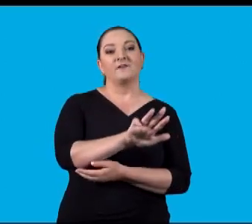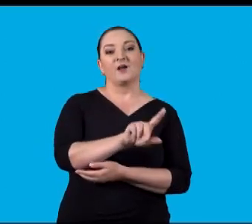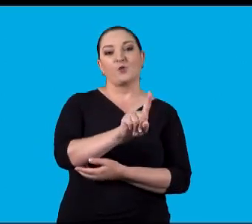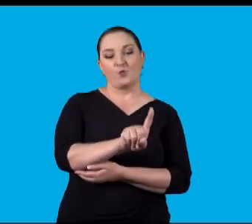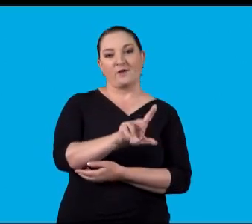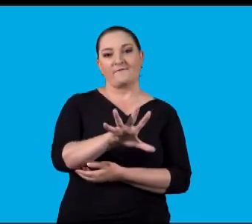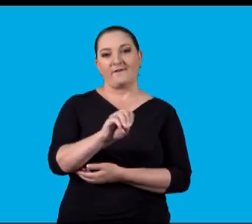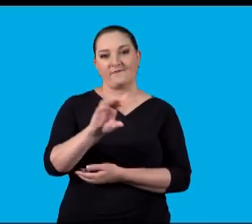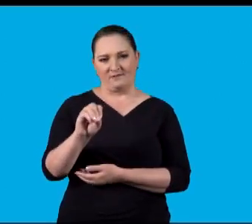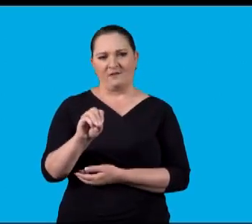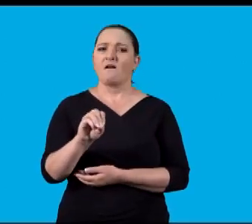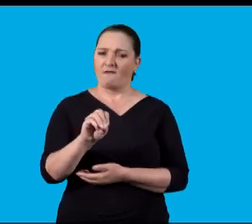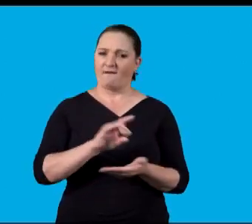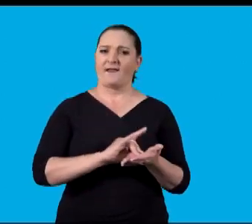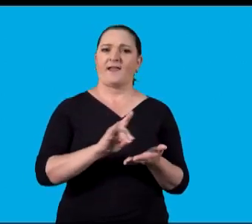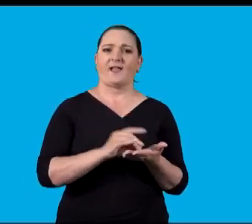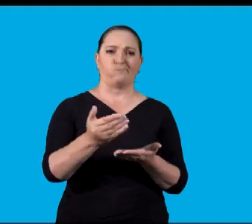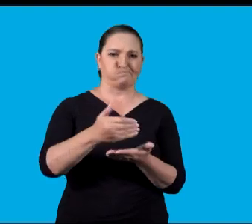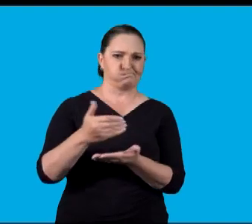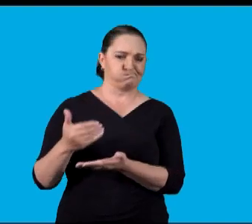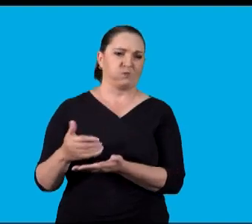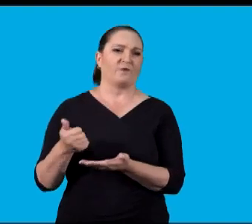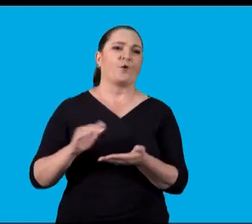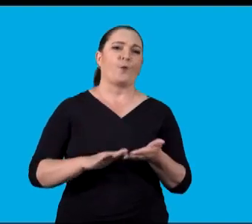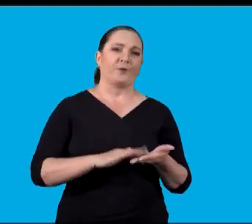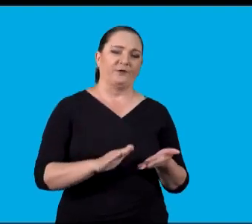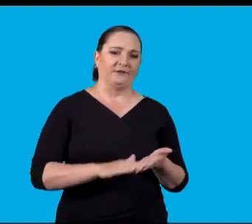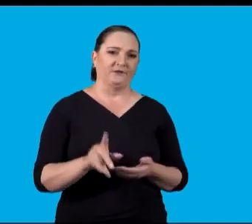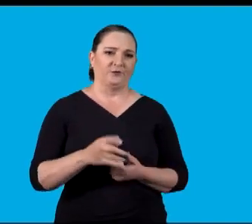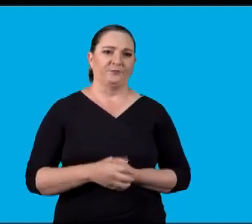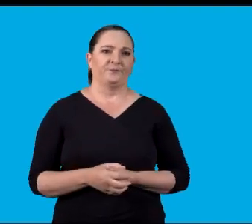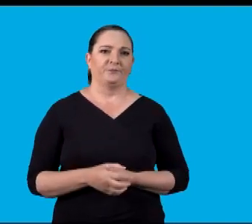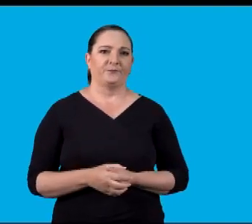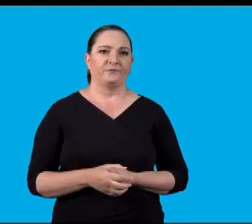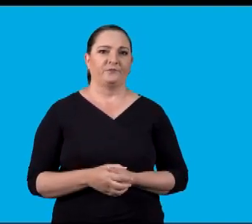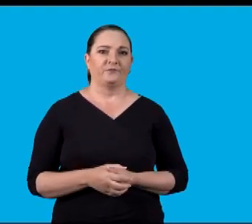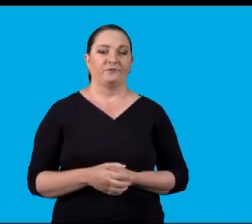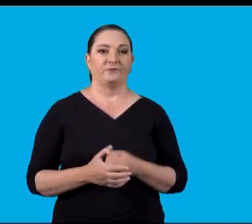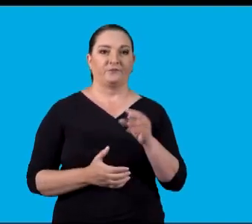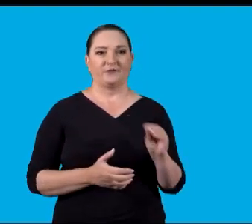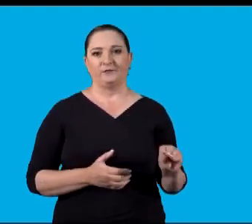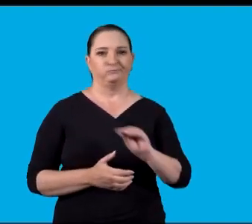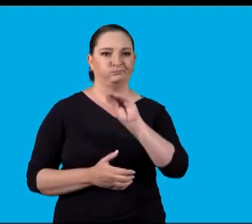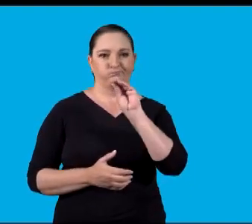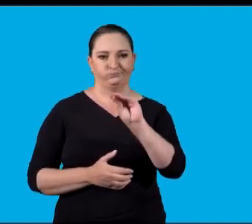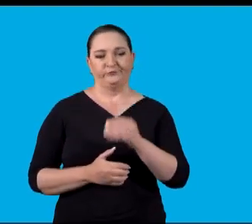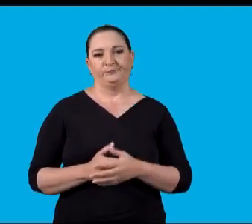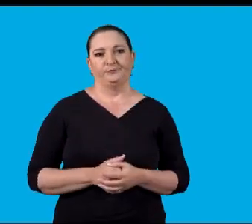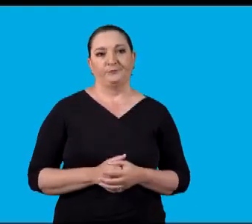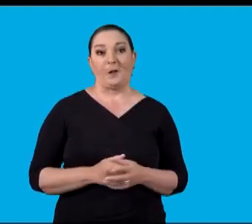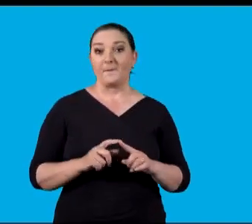591,500 is my cash generated from operations. And then I bring it over